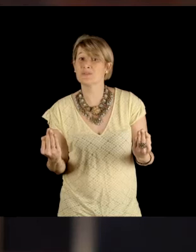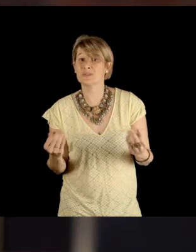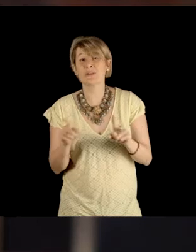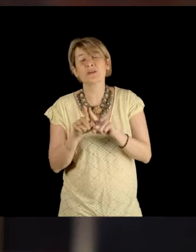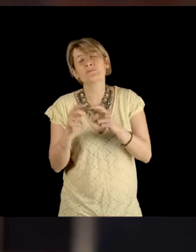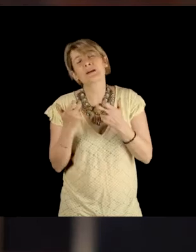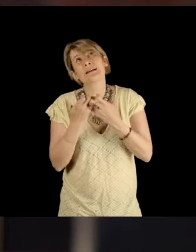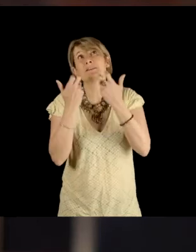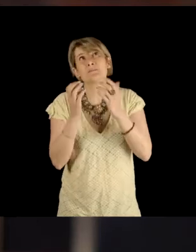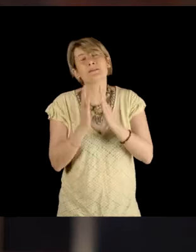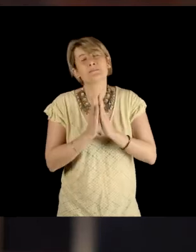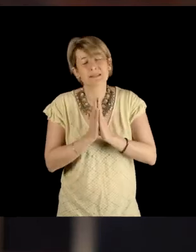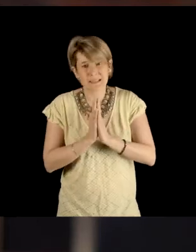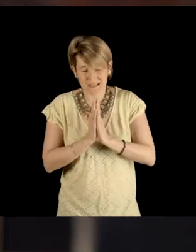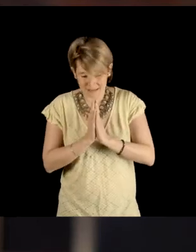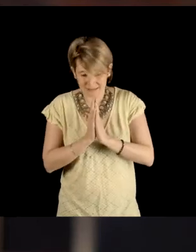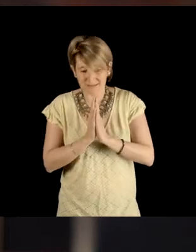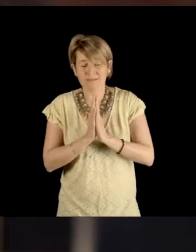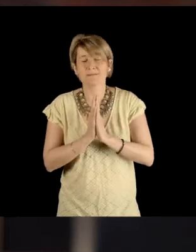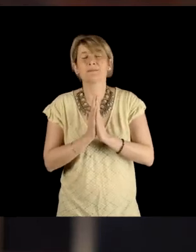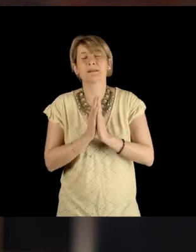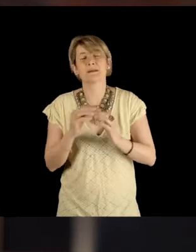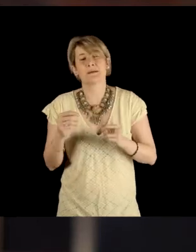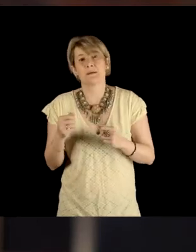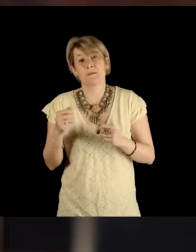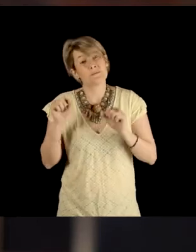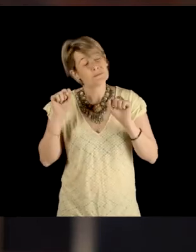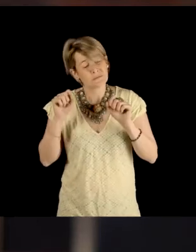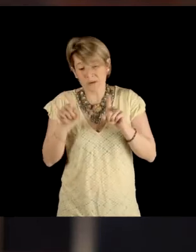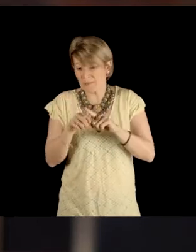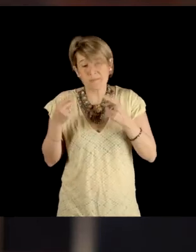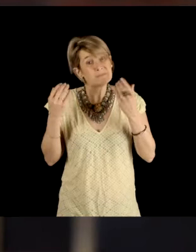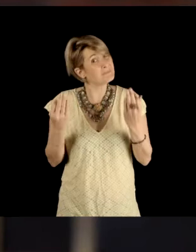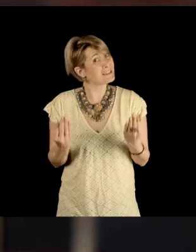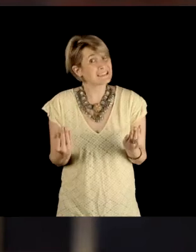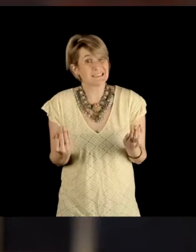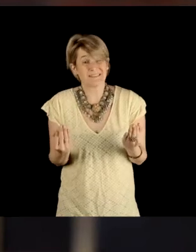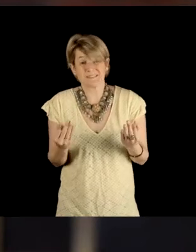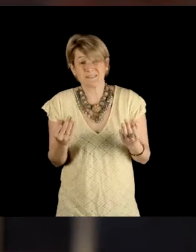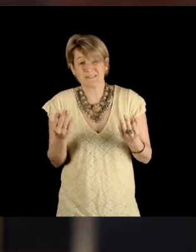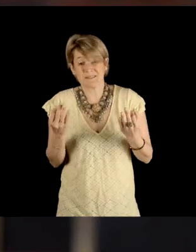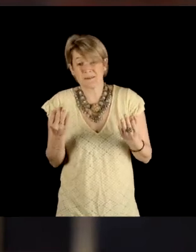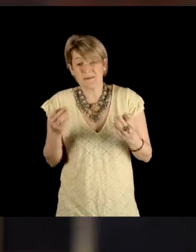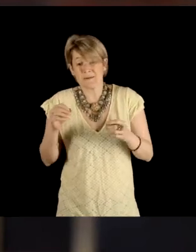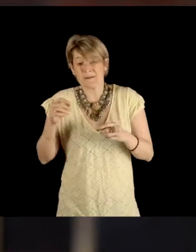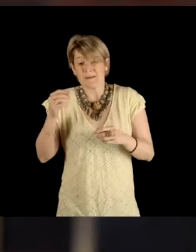way, how not to repeat the same mistake again. This resolution is improvement.